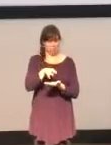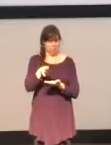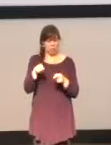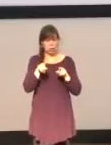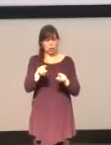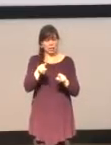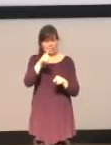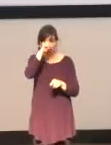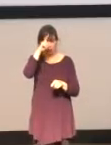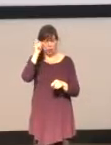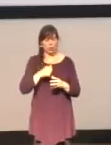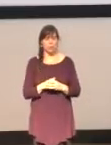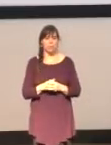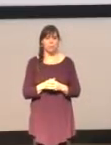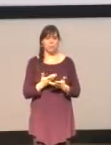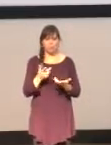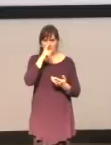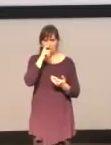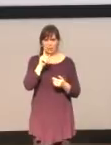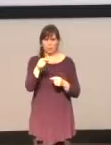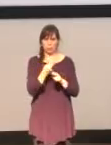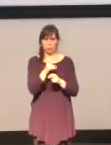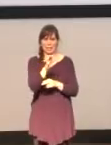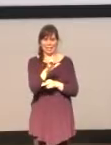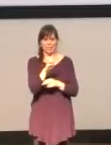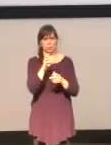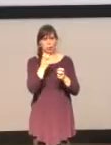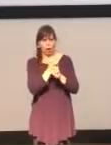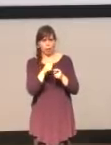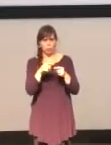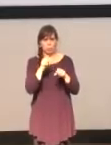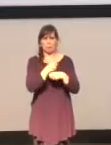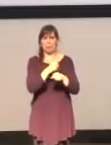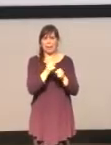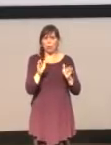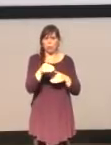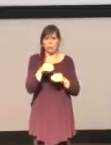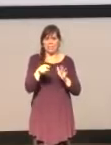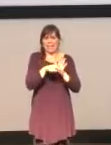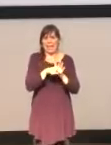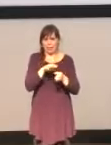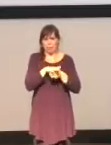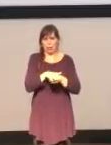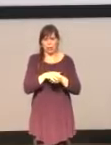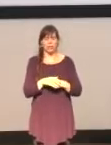during the summer because of this challenge with our facilities and chillers. So you can see we have a